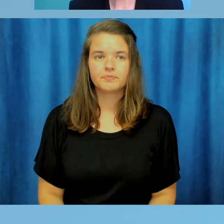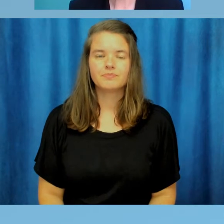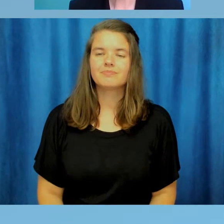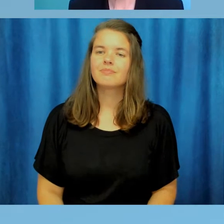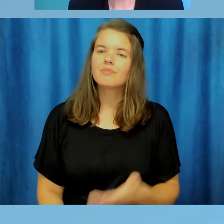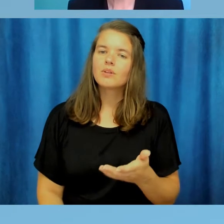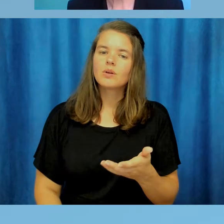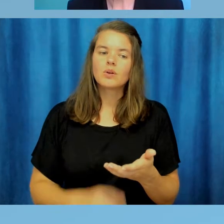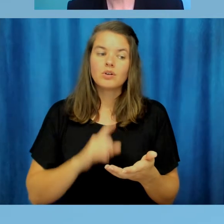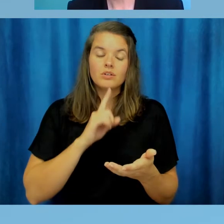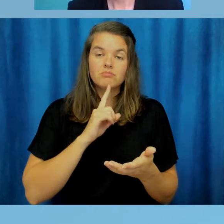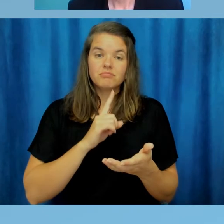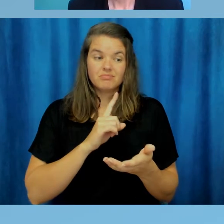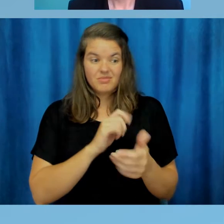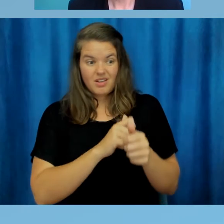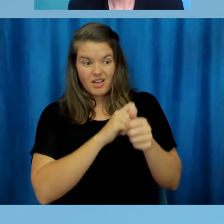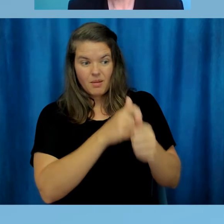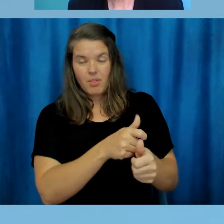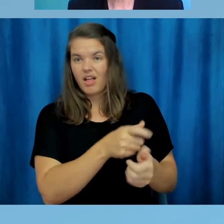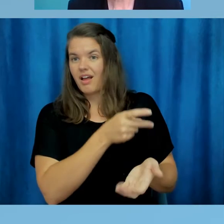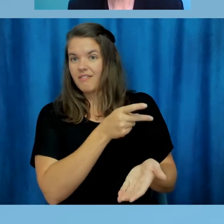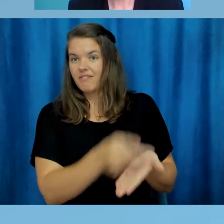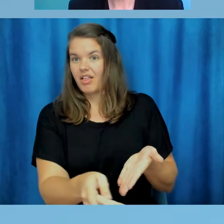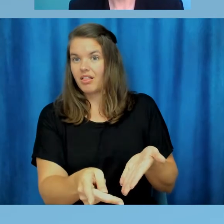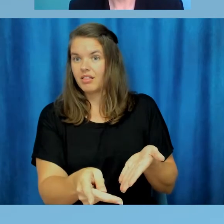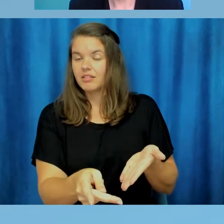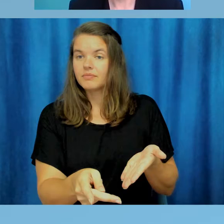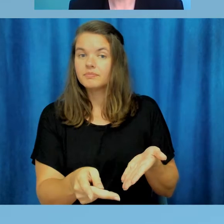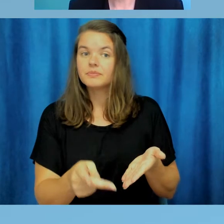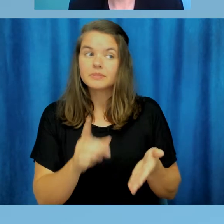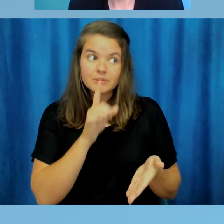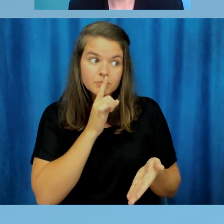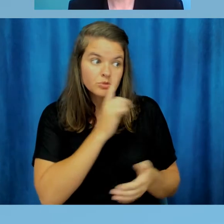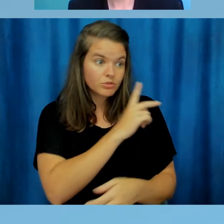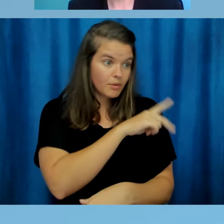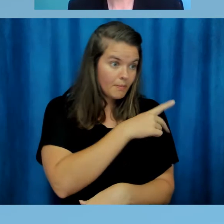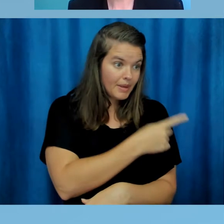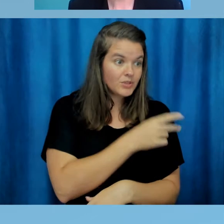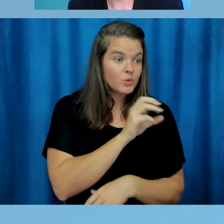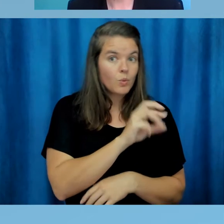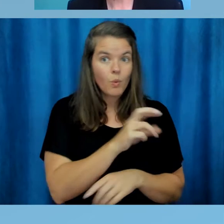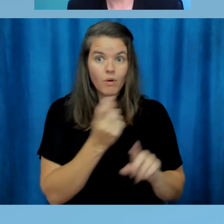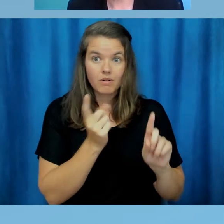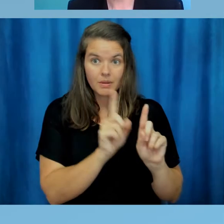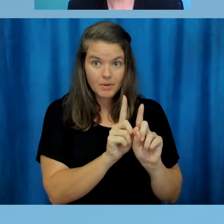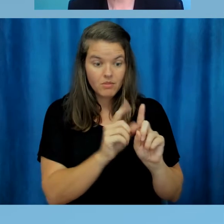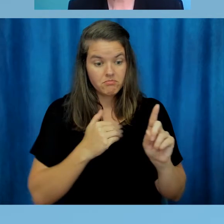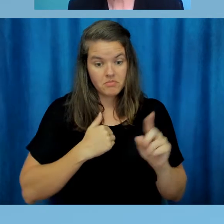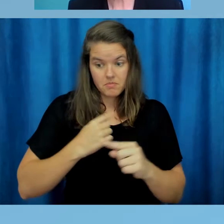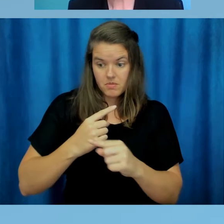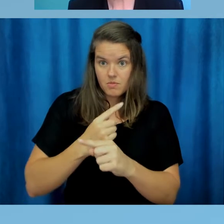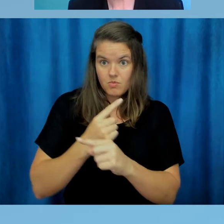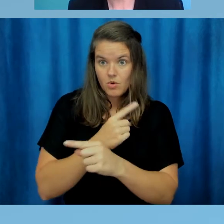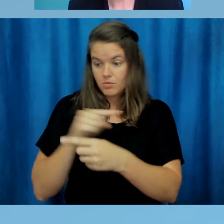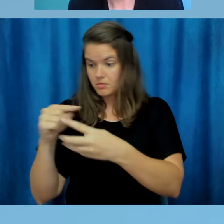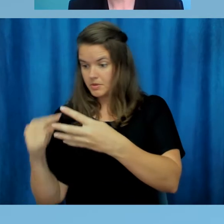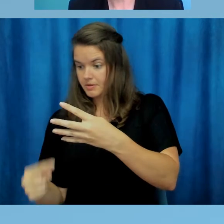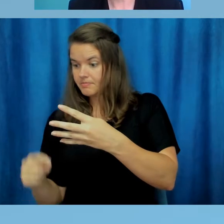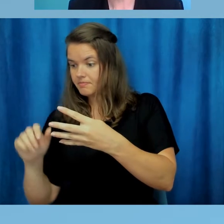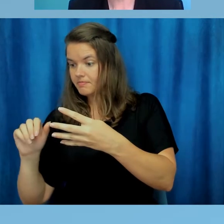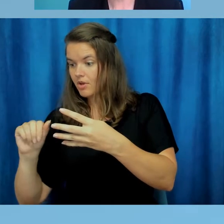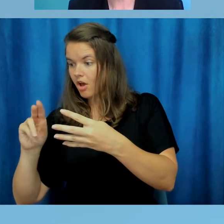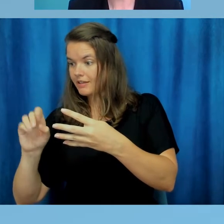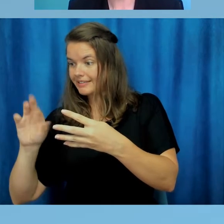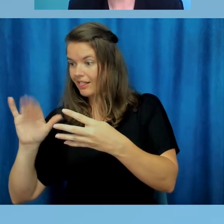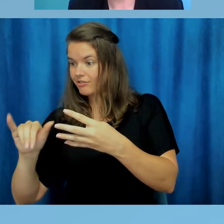So, failure to comply. Ensuring that a patient or her companion is provided with the right auxiliary aid at the right